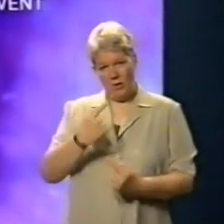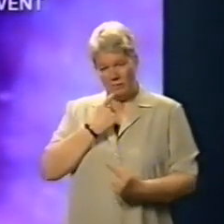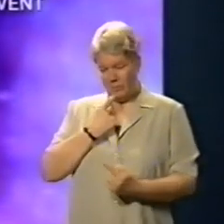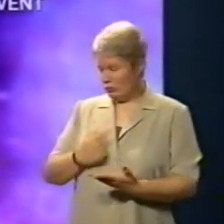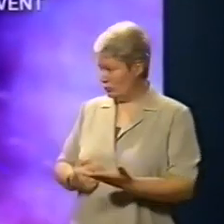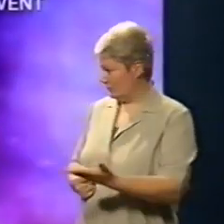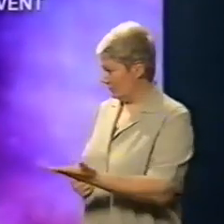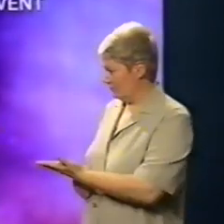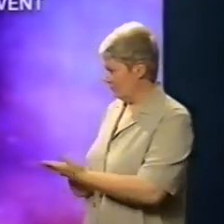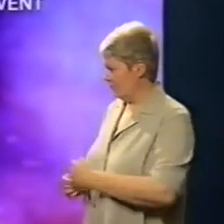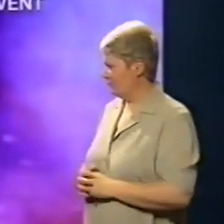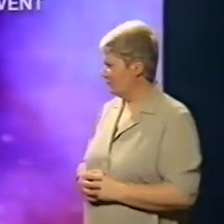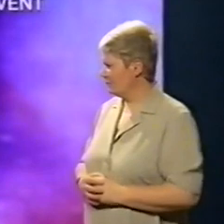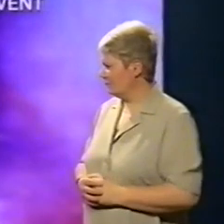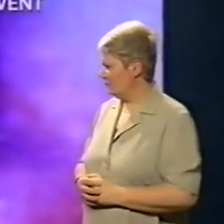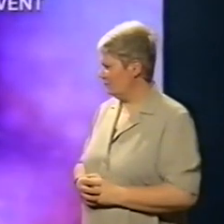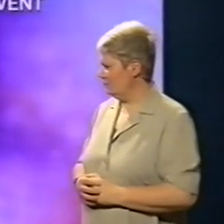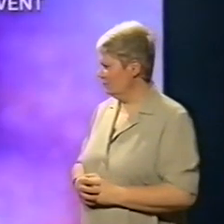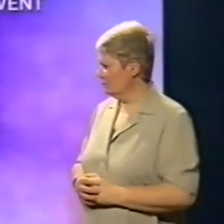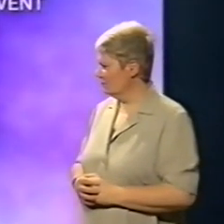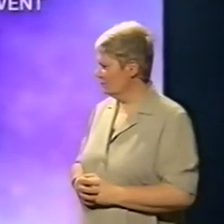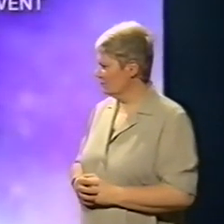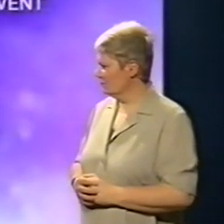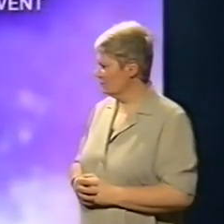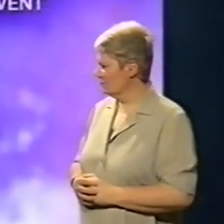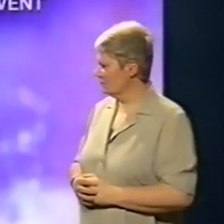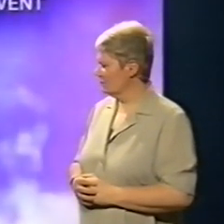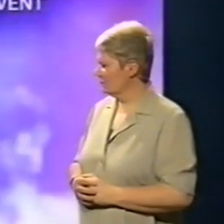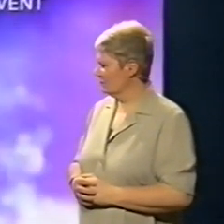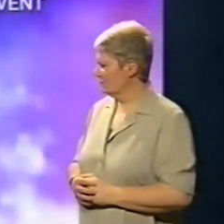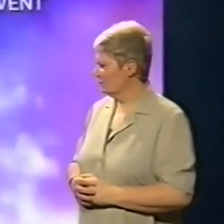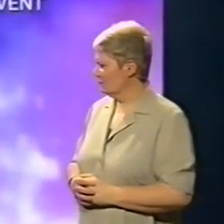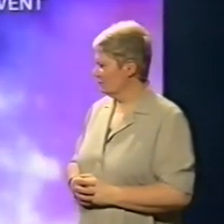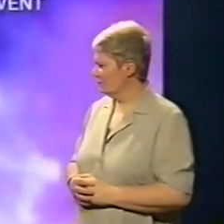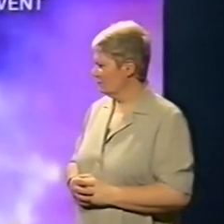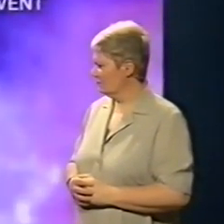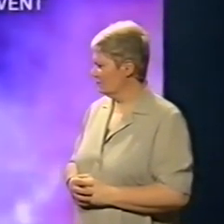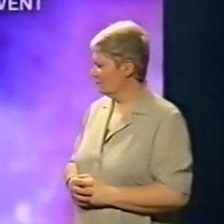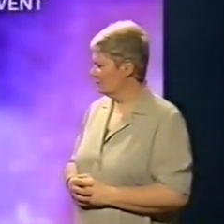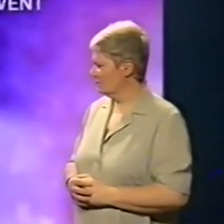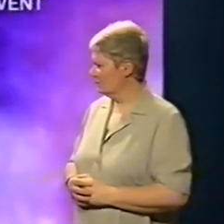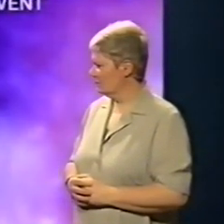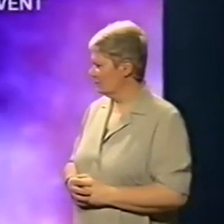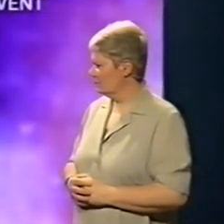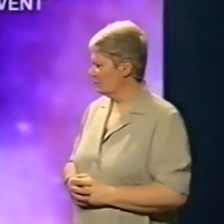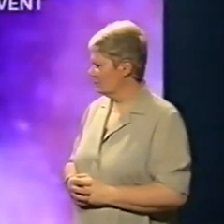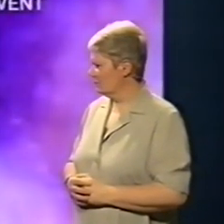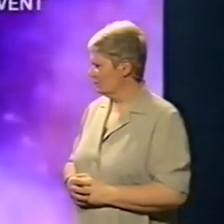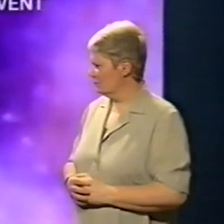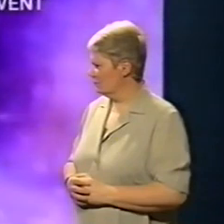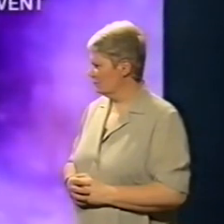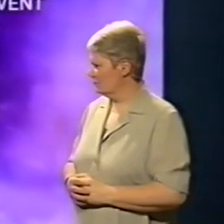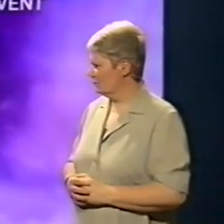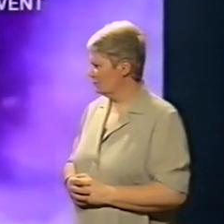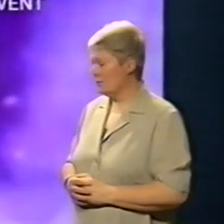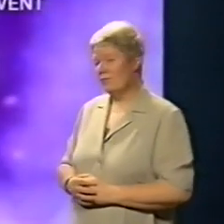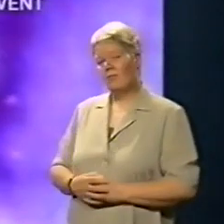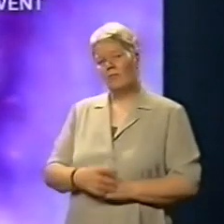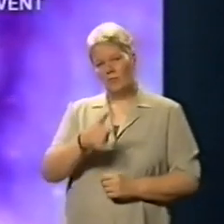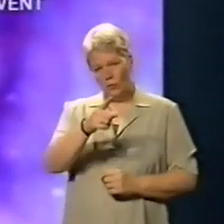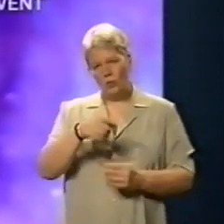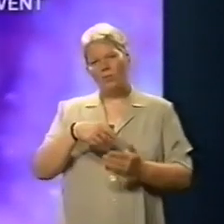08705 122 299. That's 08705 122 299. Calls